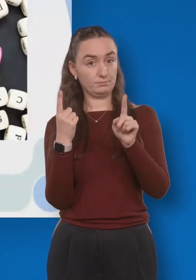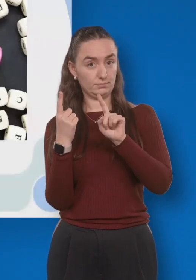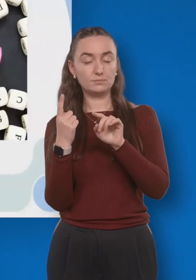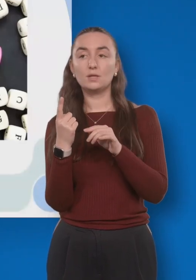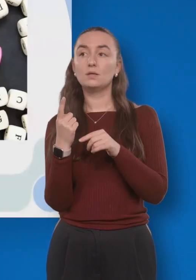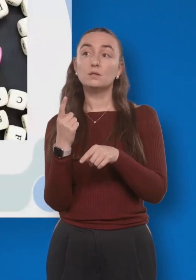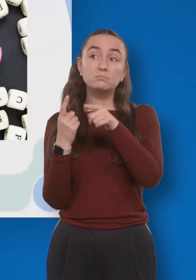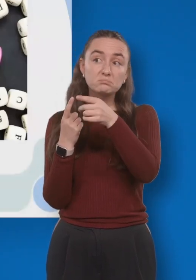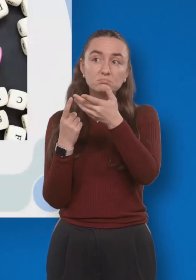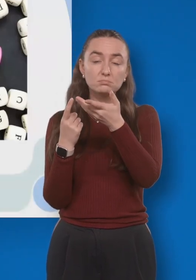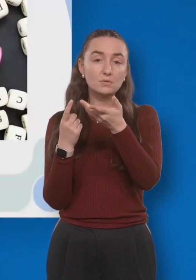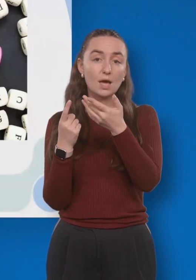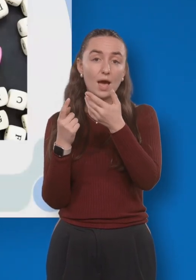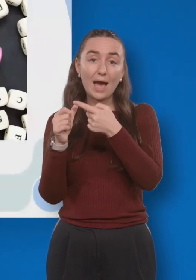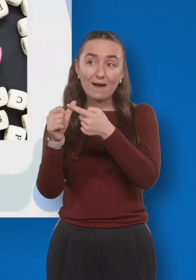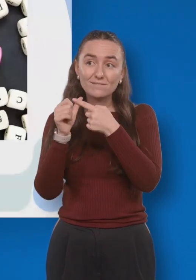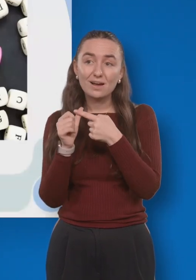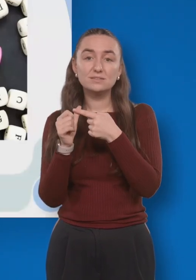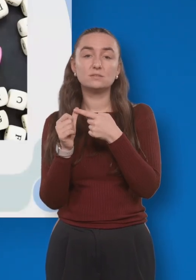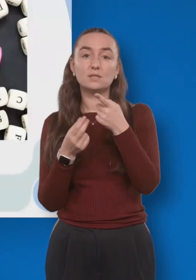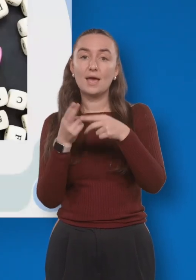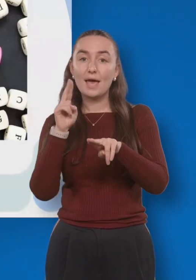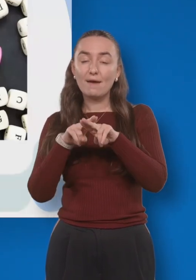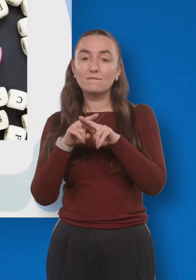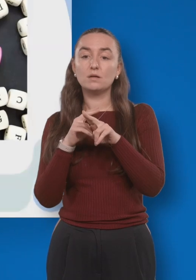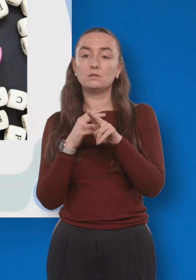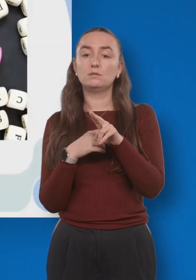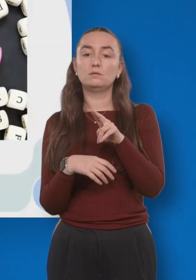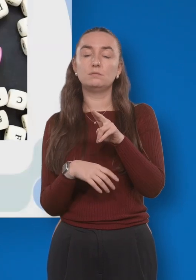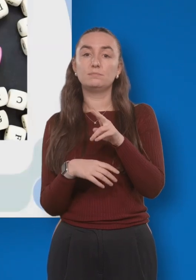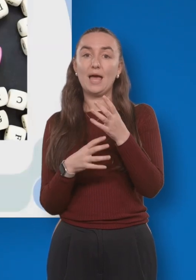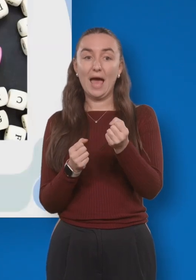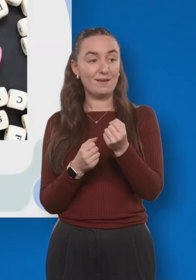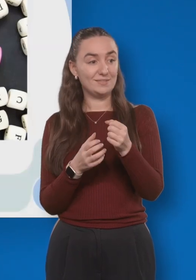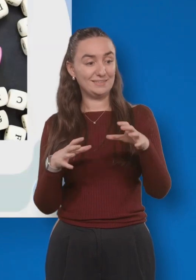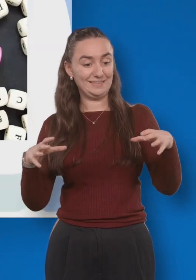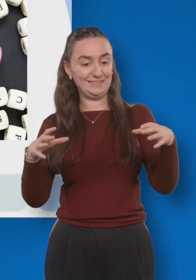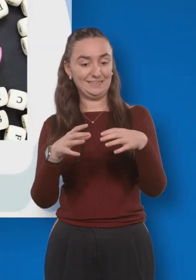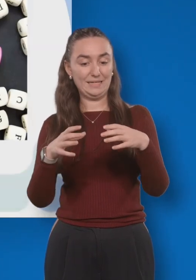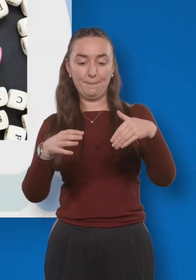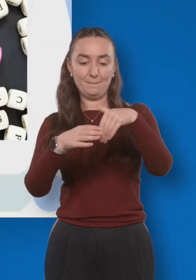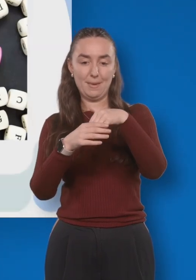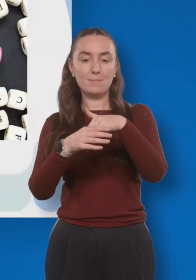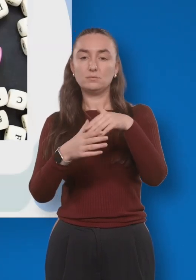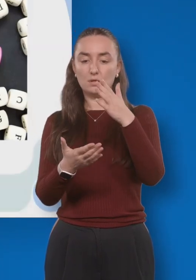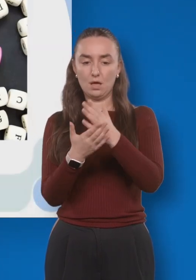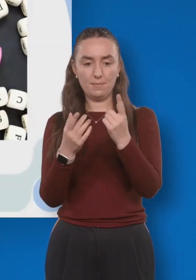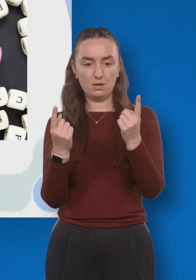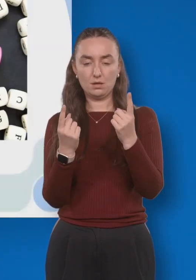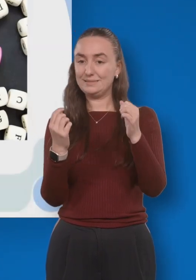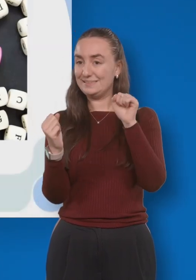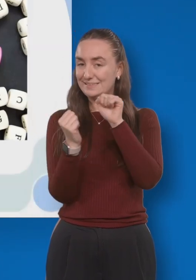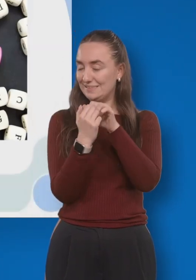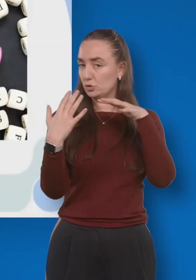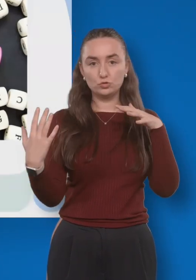advice on if you actually are facing team members that disagree with